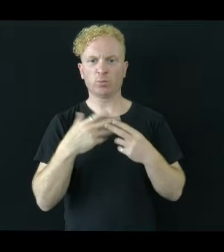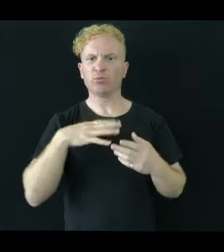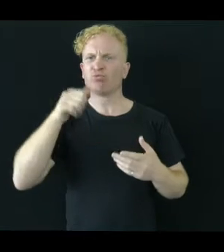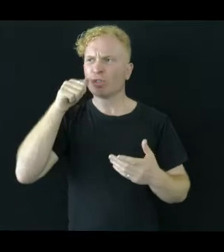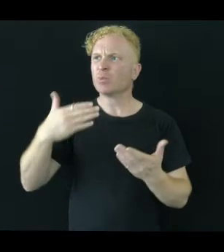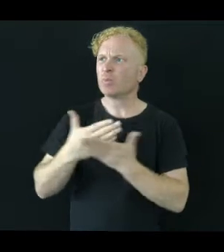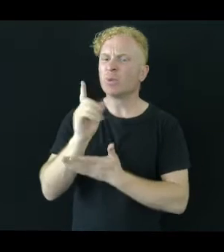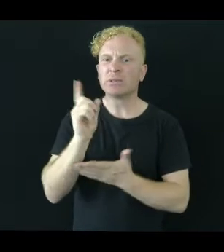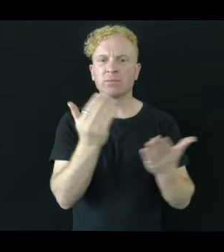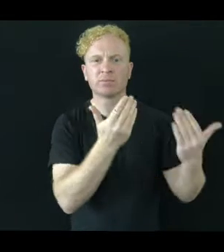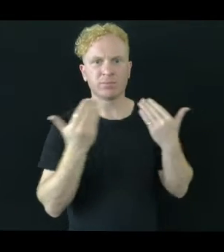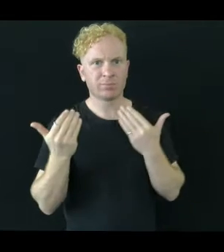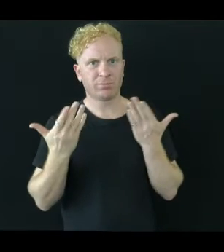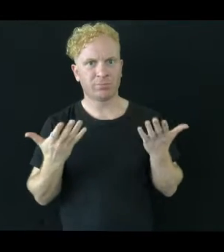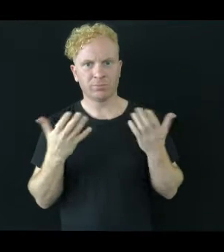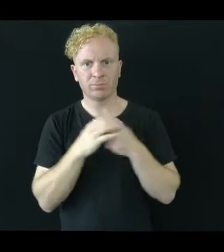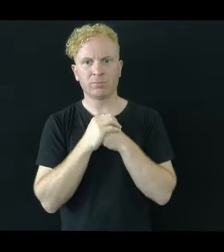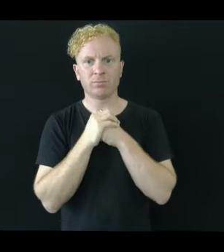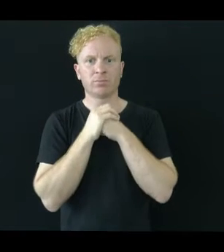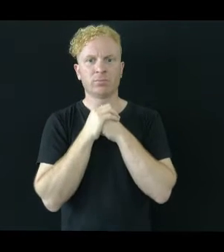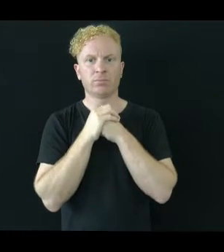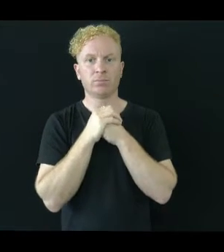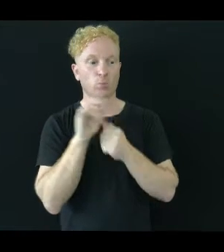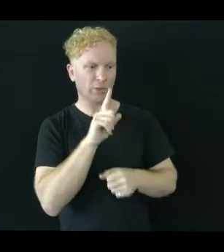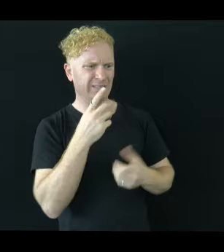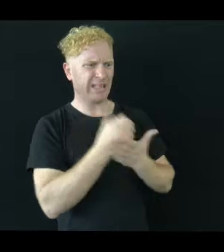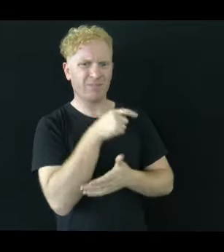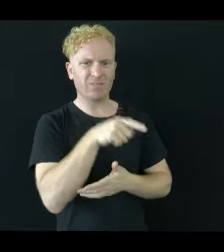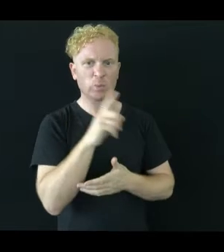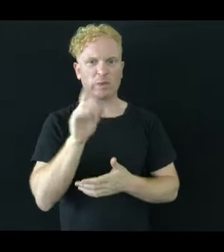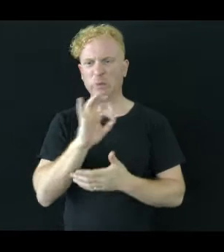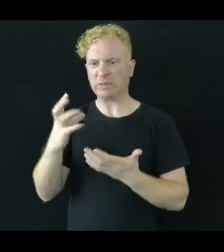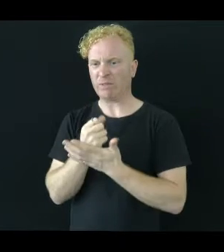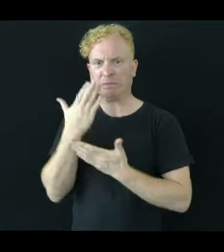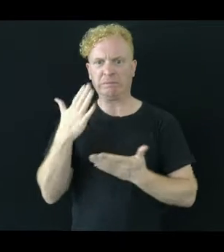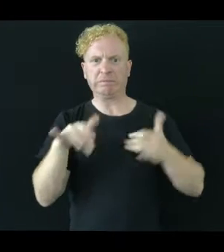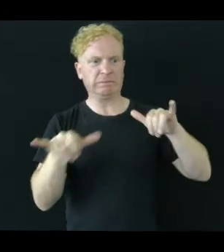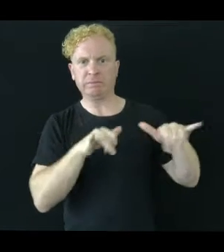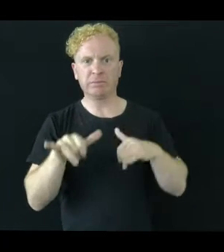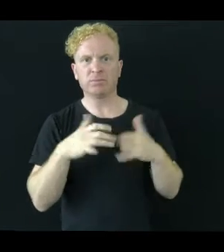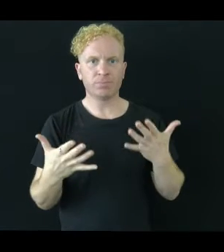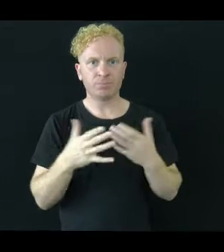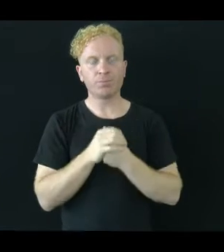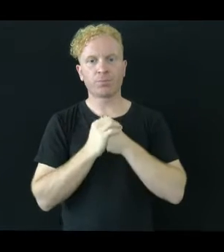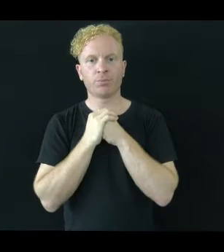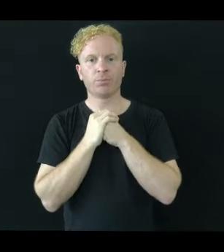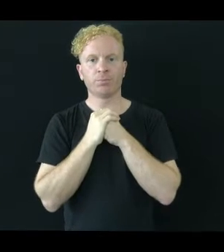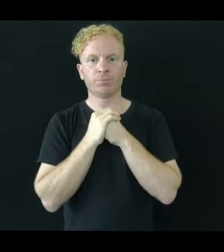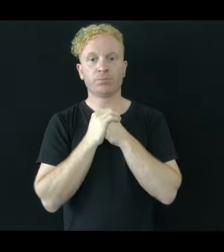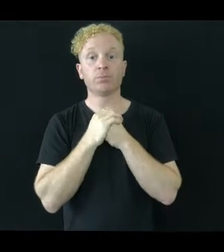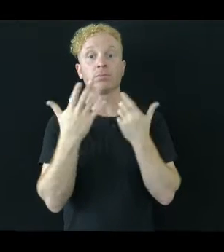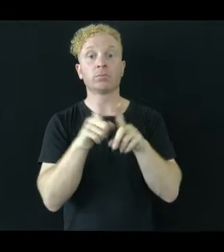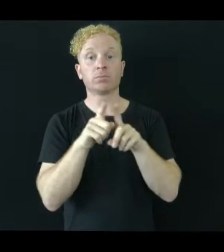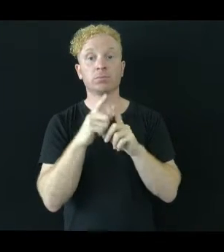mean, we all have a right to know what's safe, what's not safe. Yeah. And